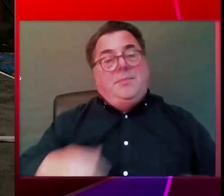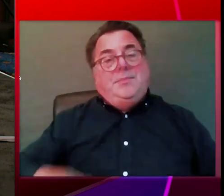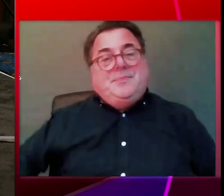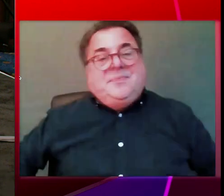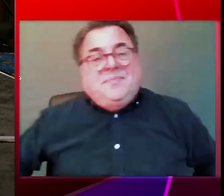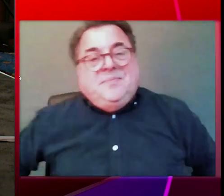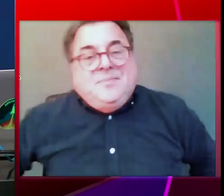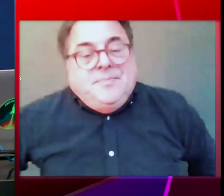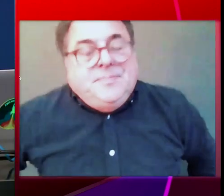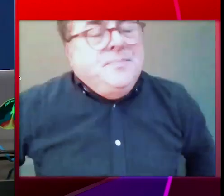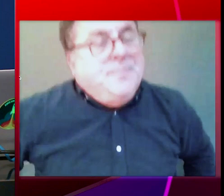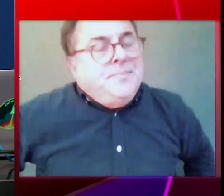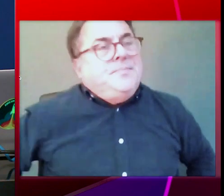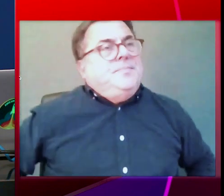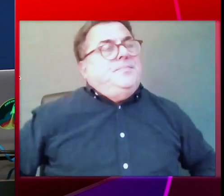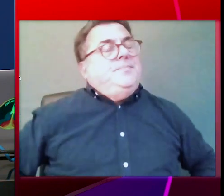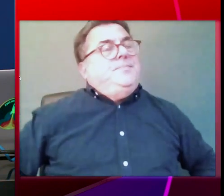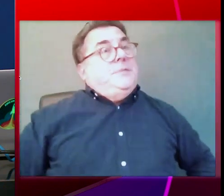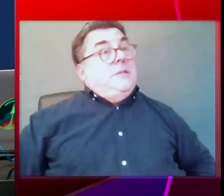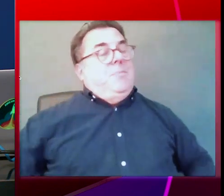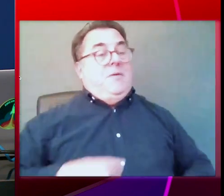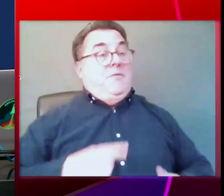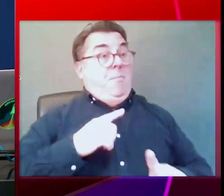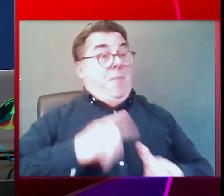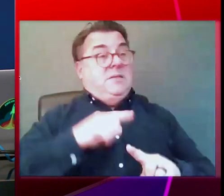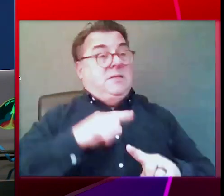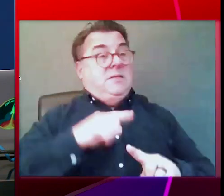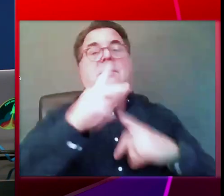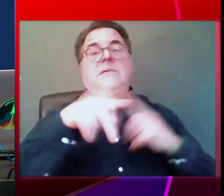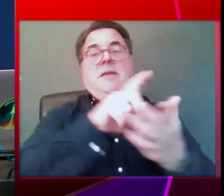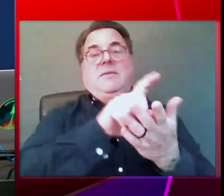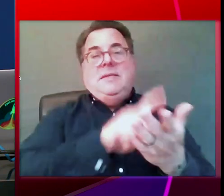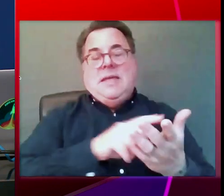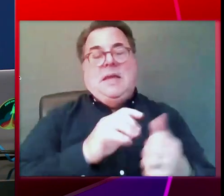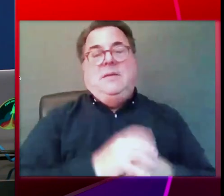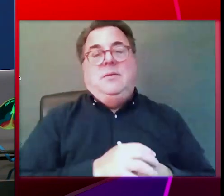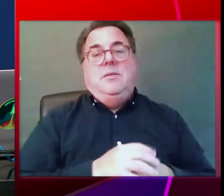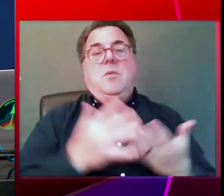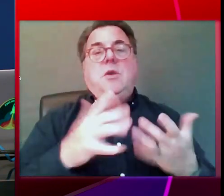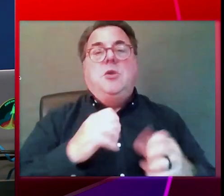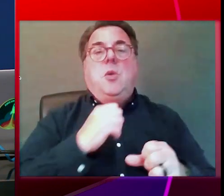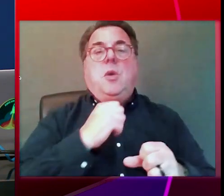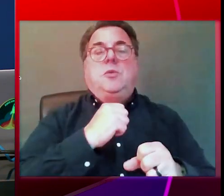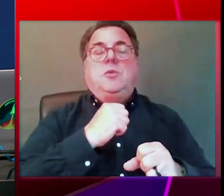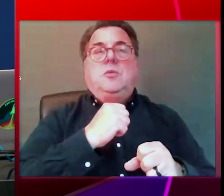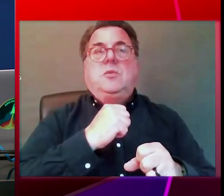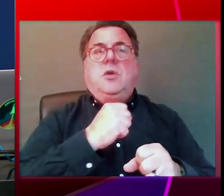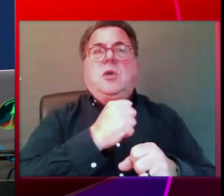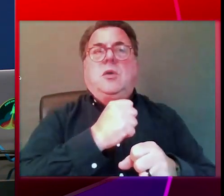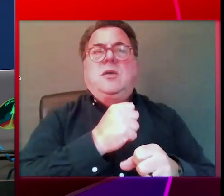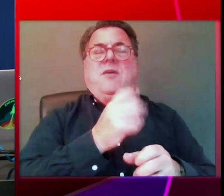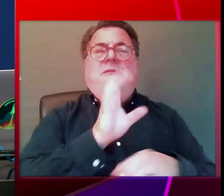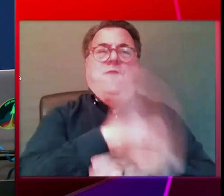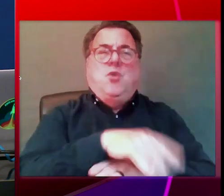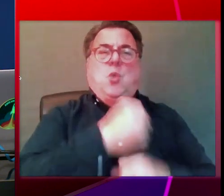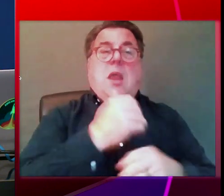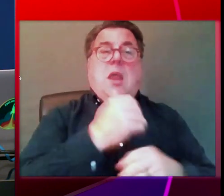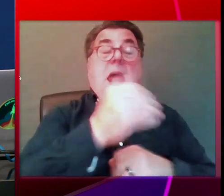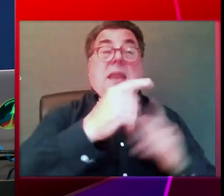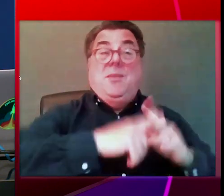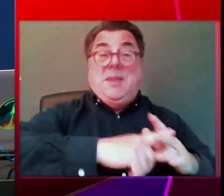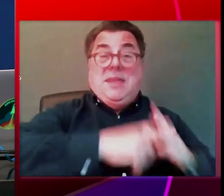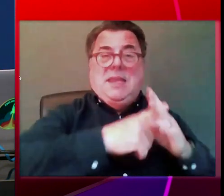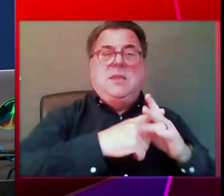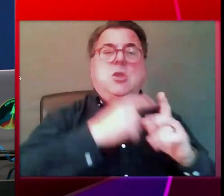one of the nice properties of this design is that we didn't want to make work on the front side. Right. So all of the APIs, you mentioned asymmetric